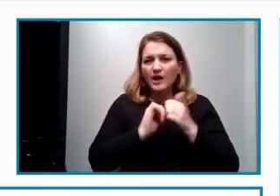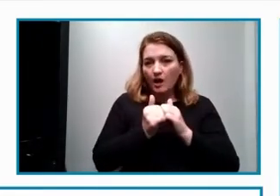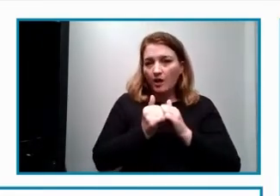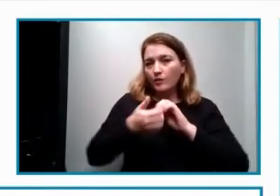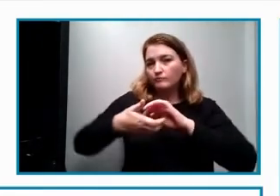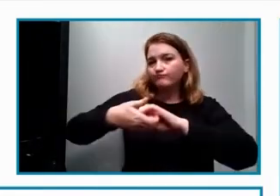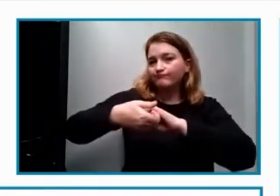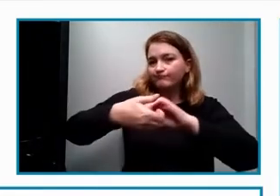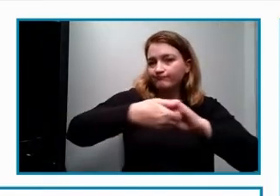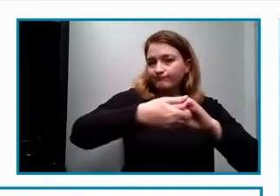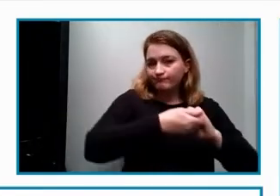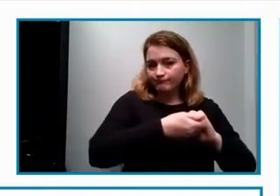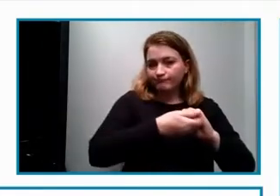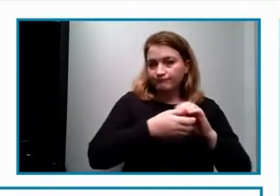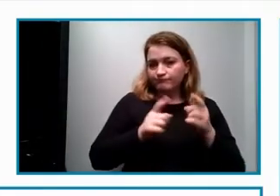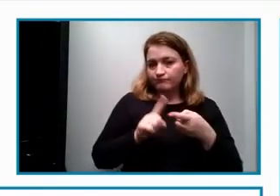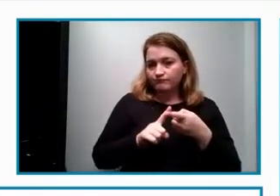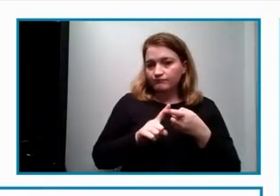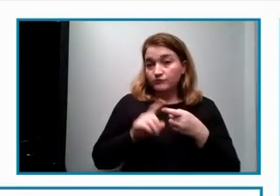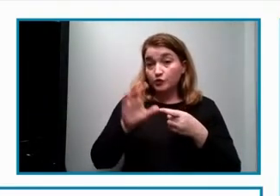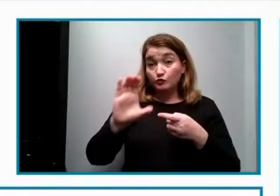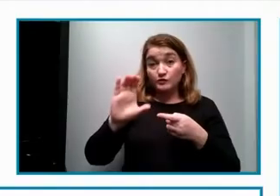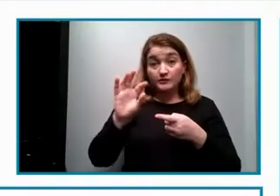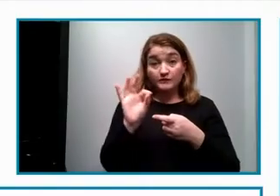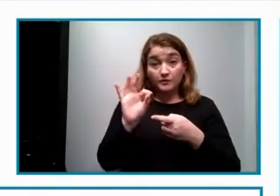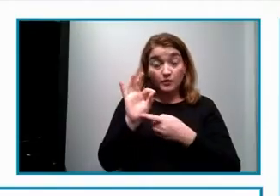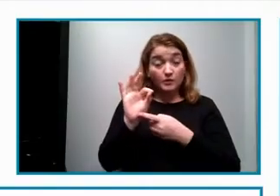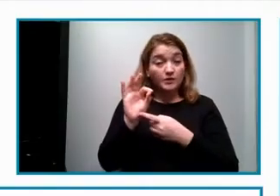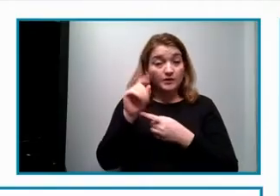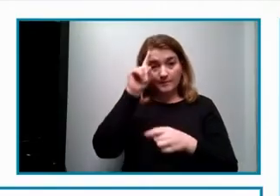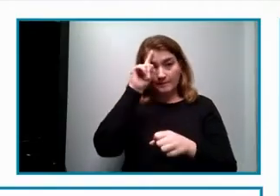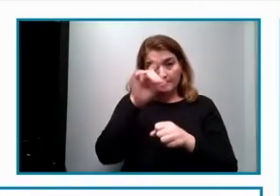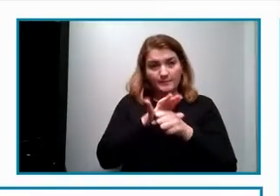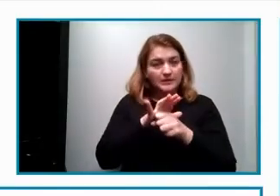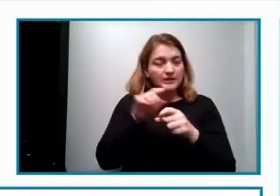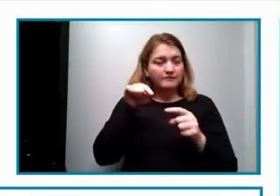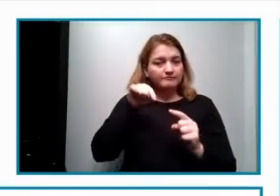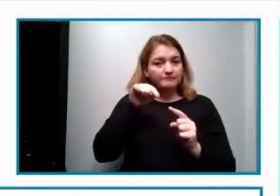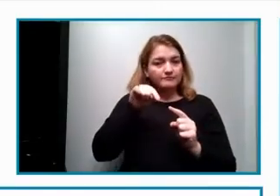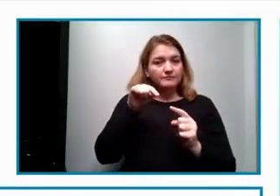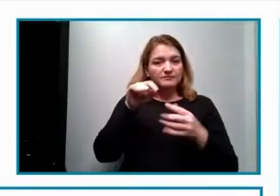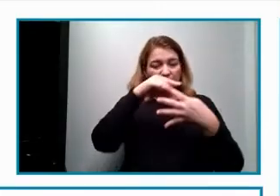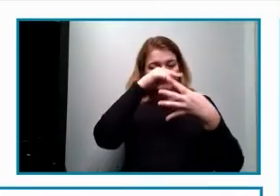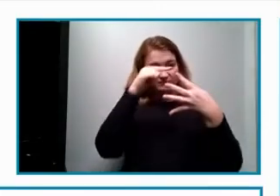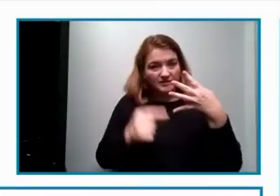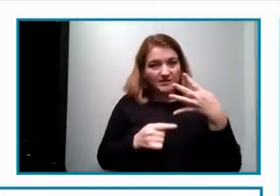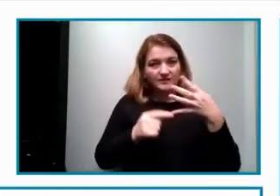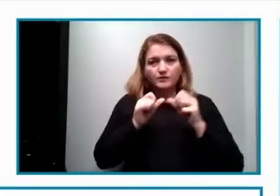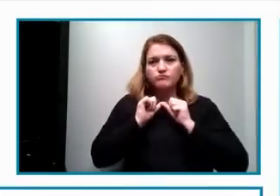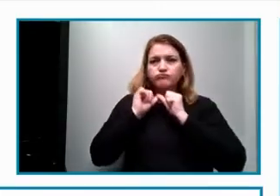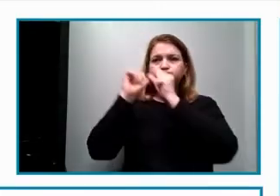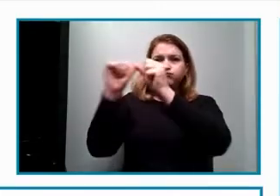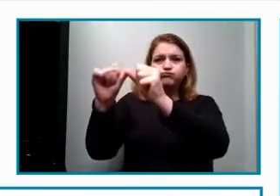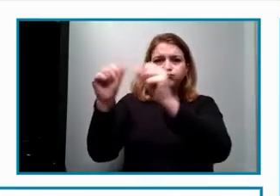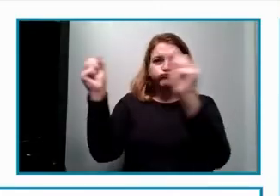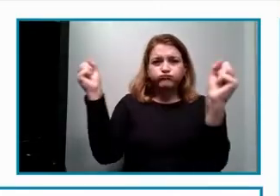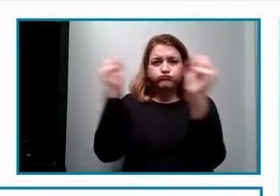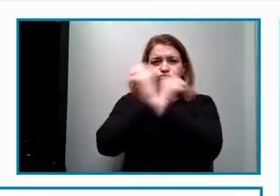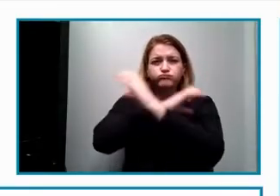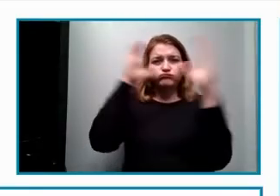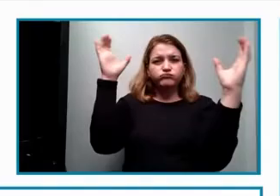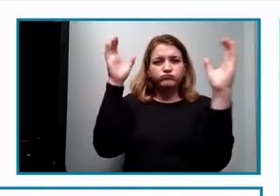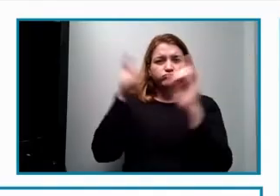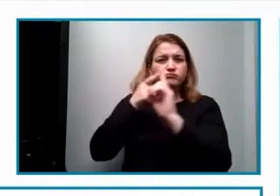Creative Forces believes the grantee organizational outcomes will lead to any of these four long-term outcomes for